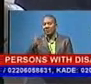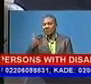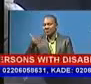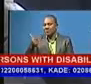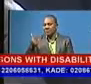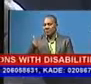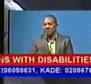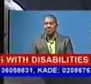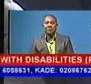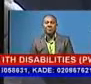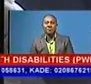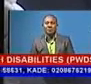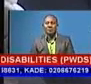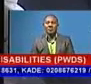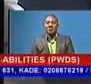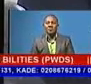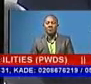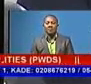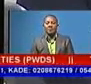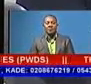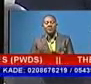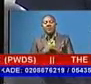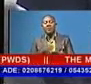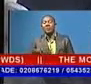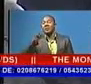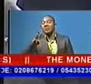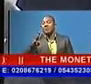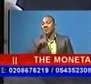April 2013 at page 16 to